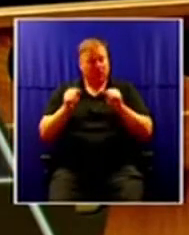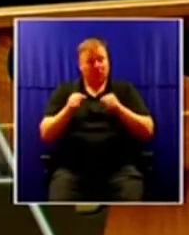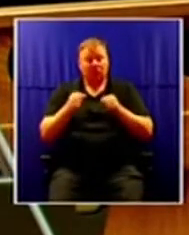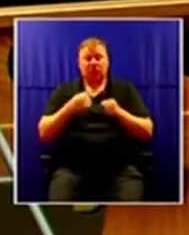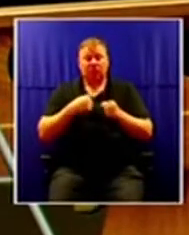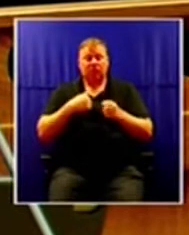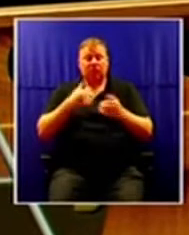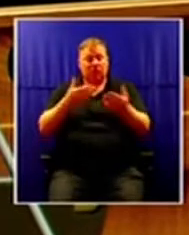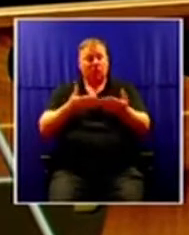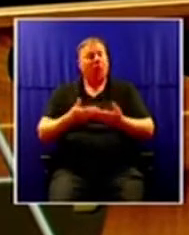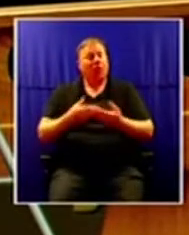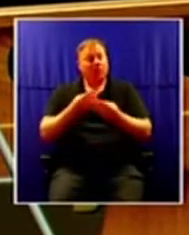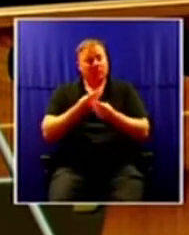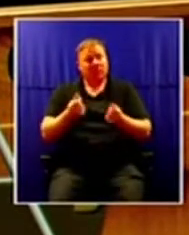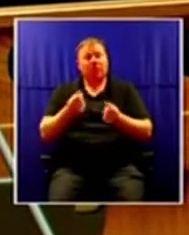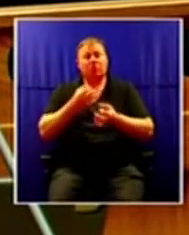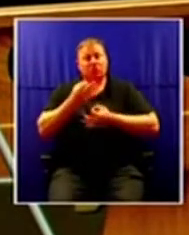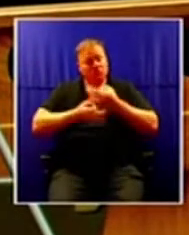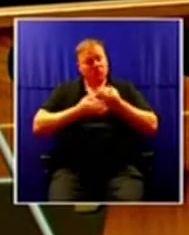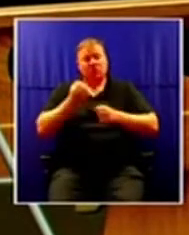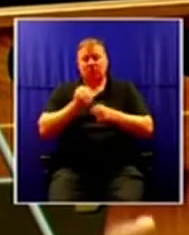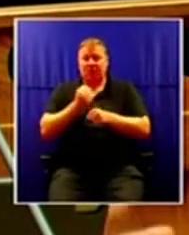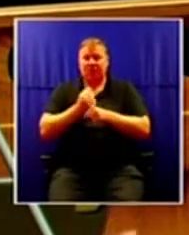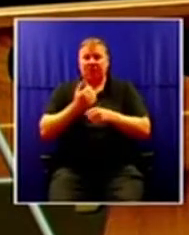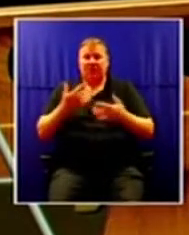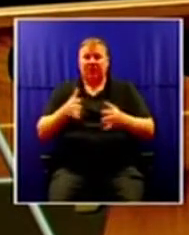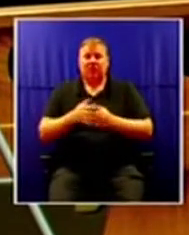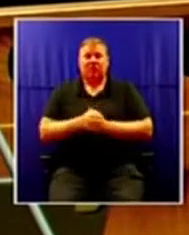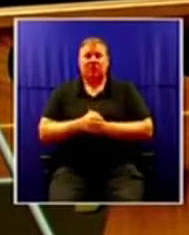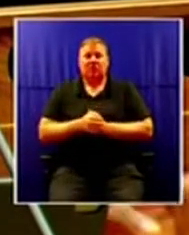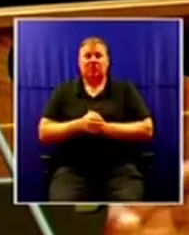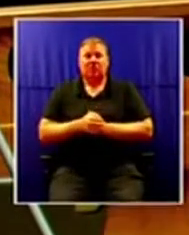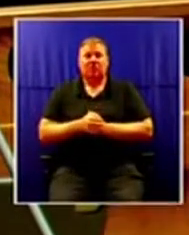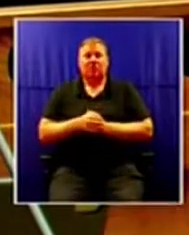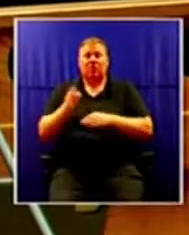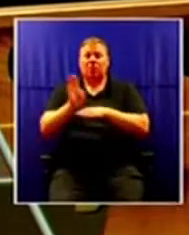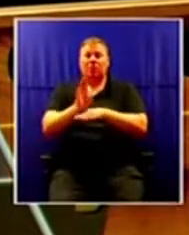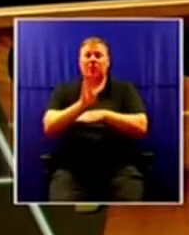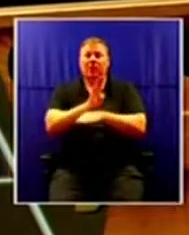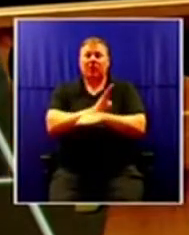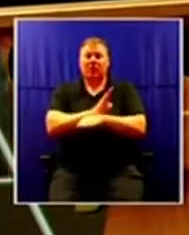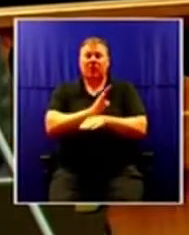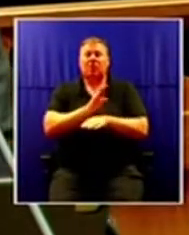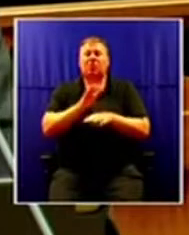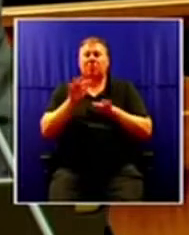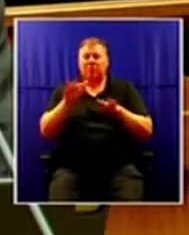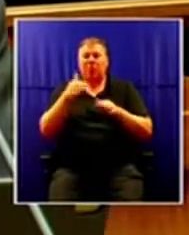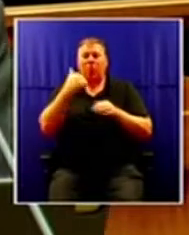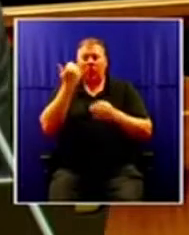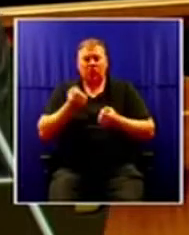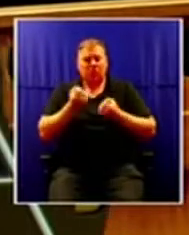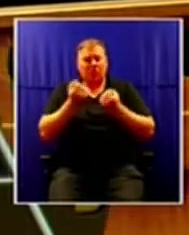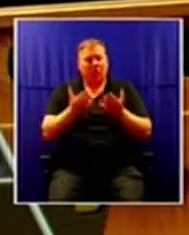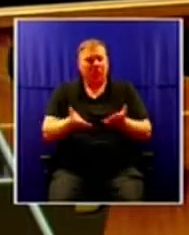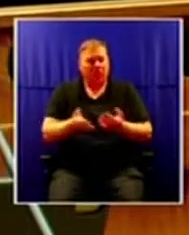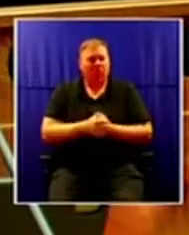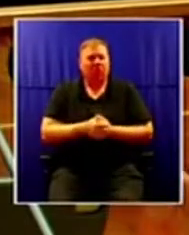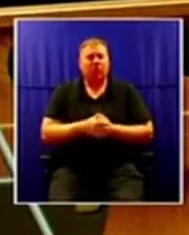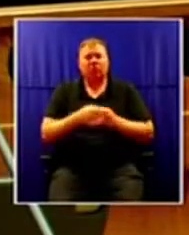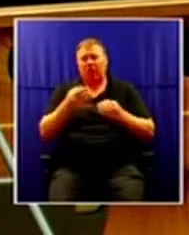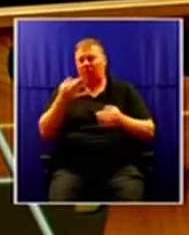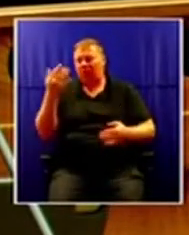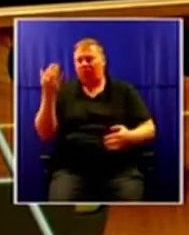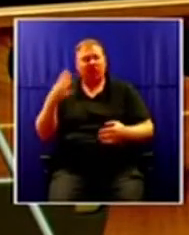some of the suggestions that were made, including from bills that people want to propose and what have you.